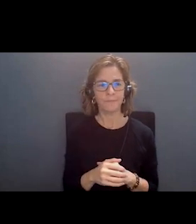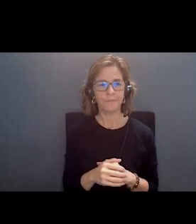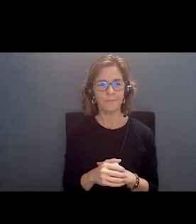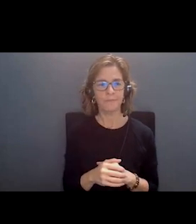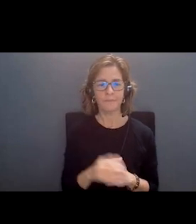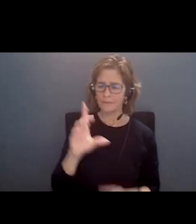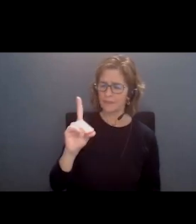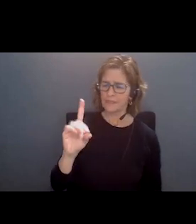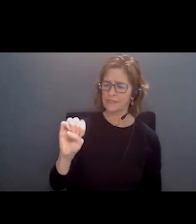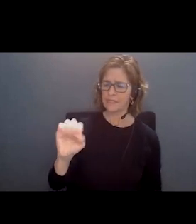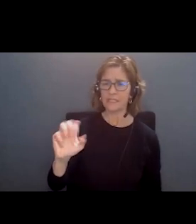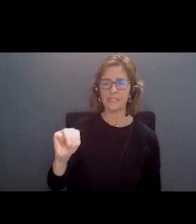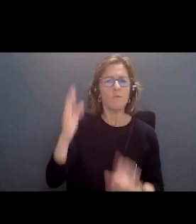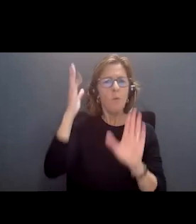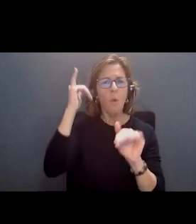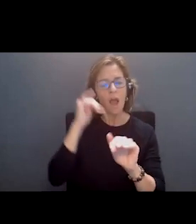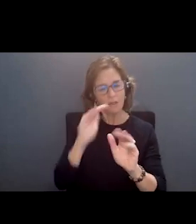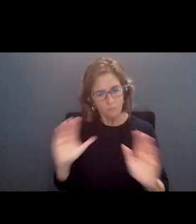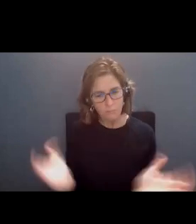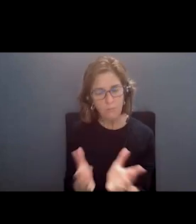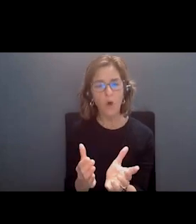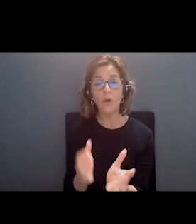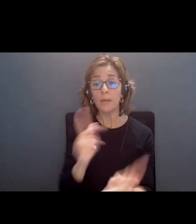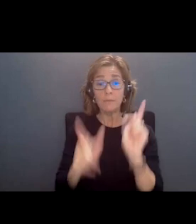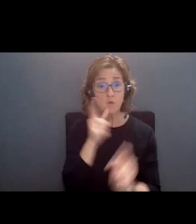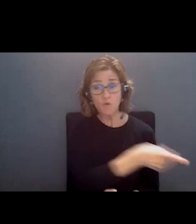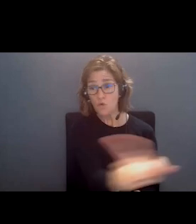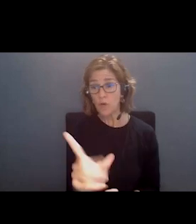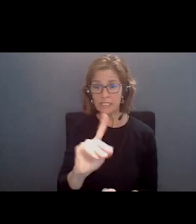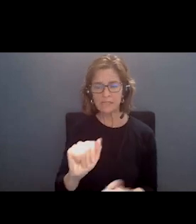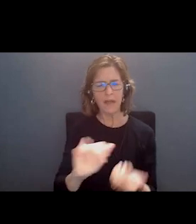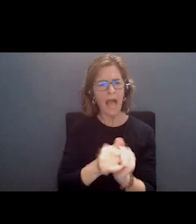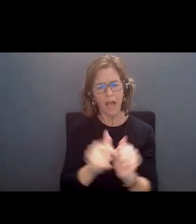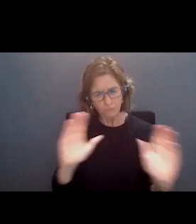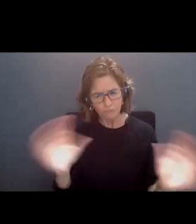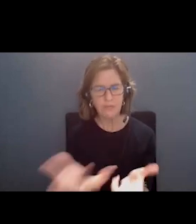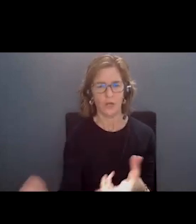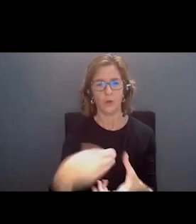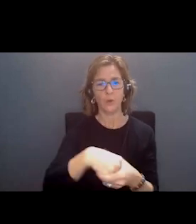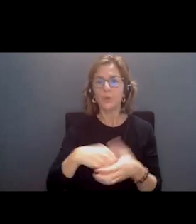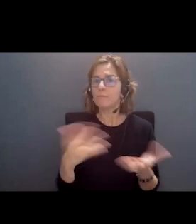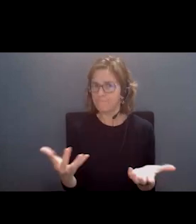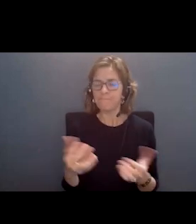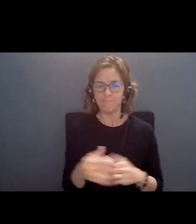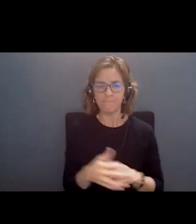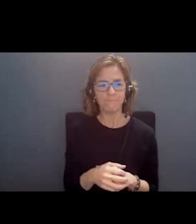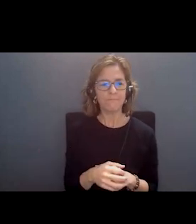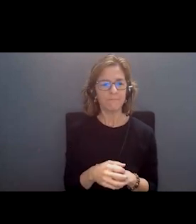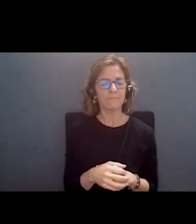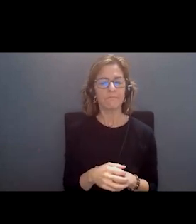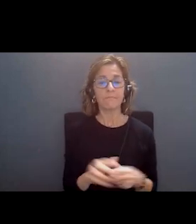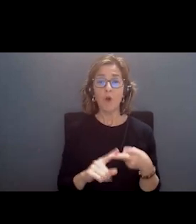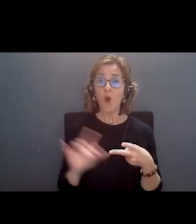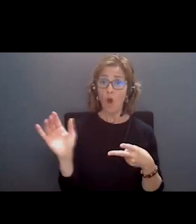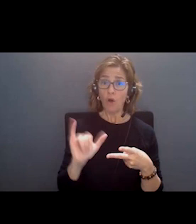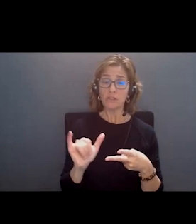DEAM is to promote the employment inclusion for persons experiencing disabilities. It also presents an opportunity to celebrate the